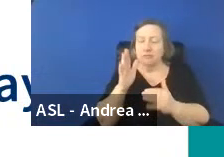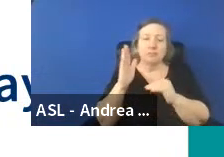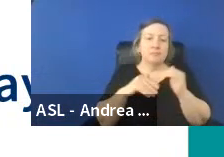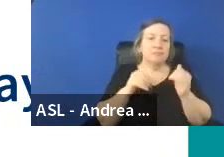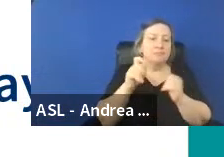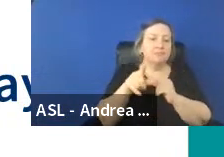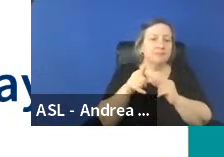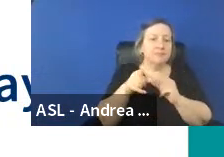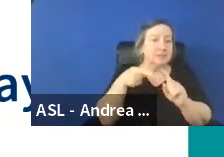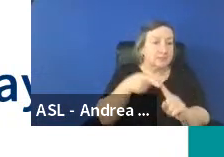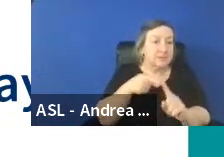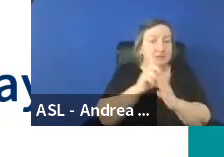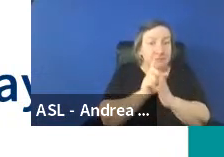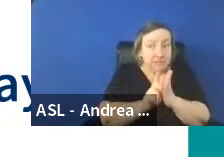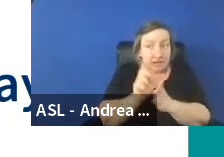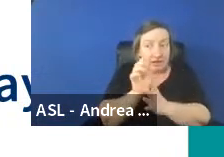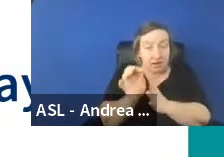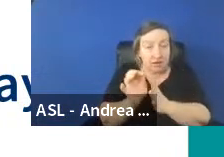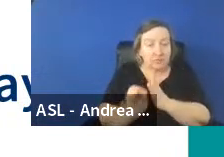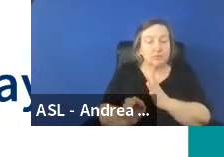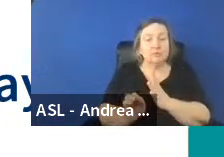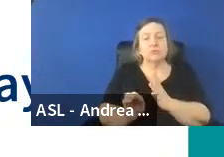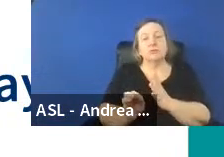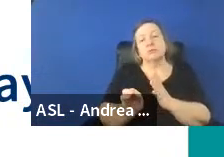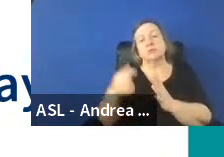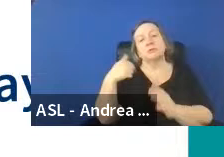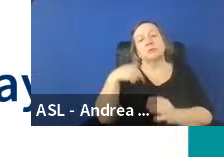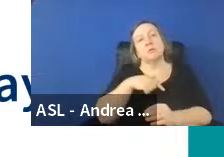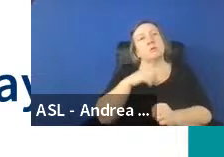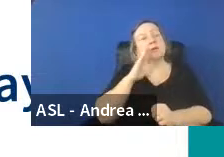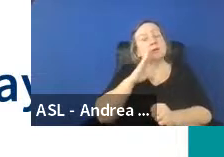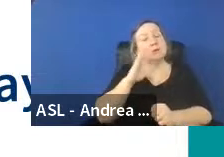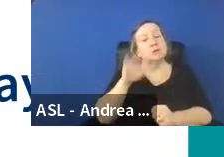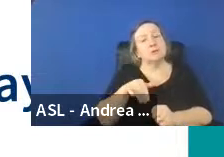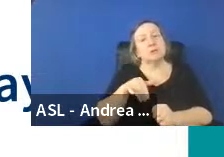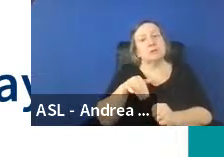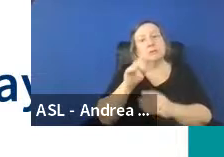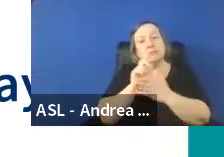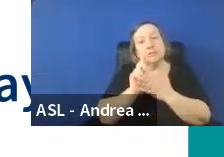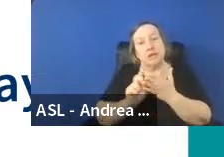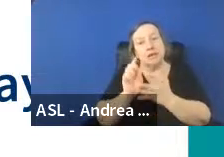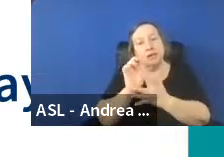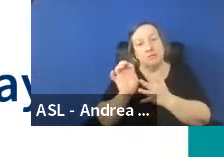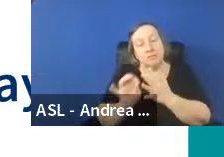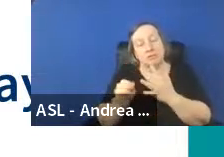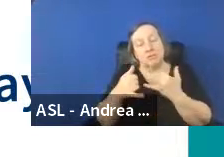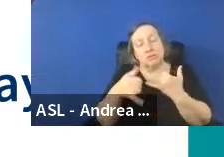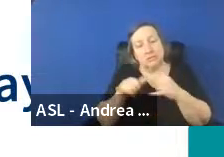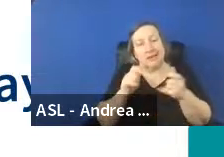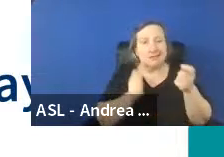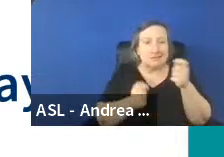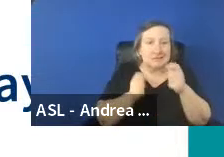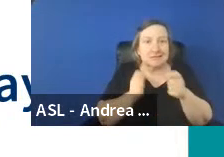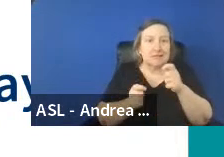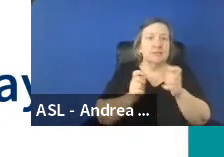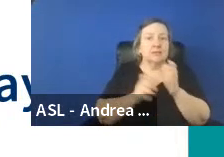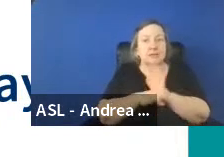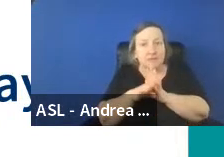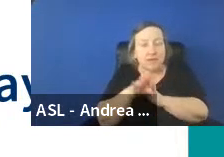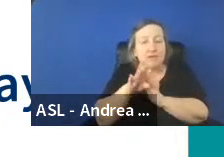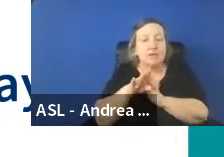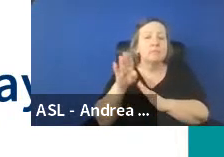on specific design options, as we knew kind of design options were still being refined and developed